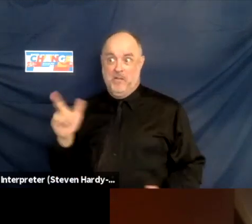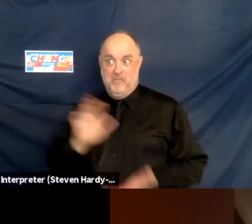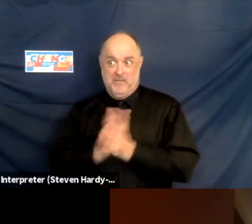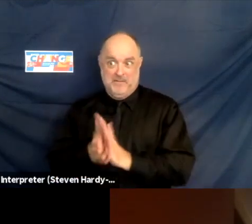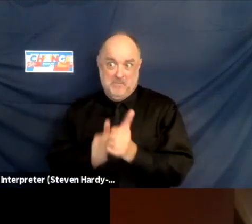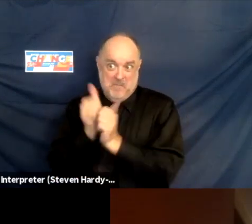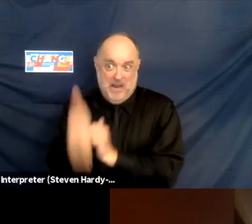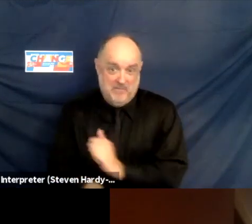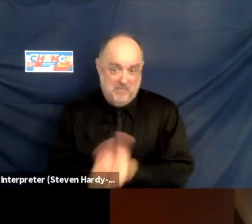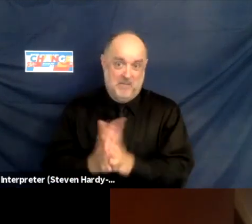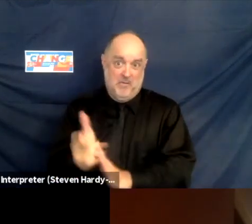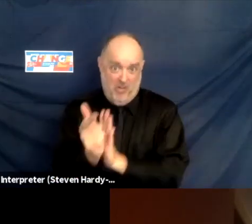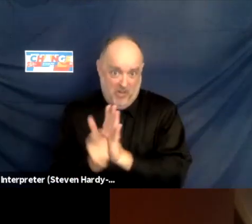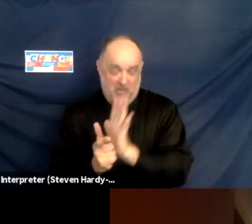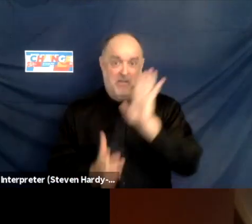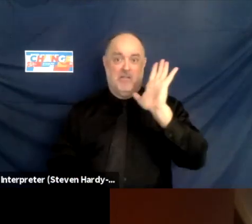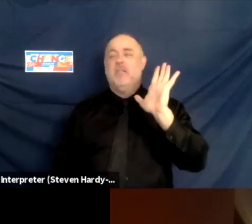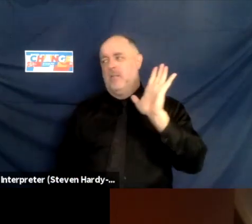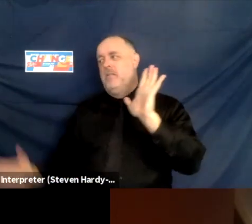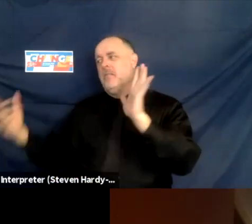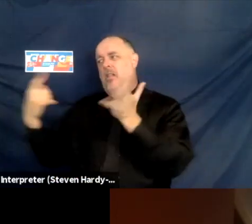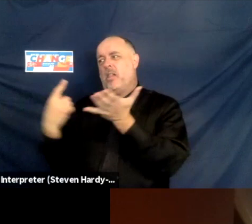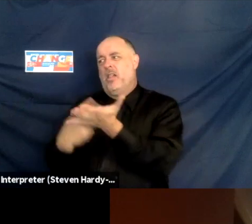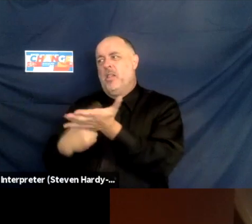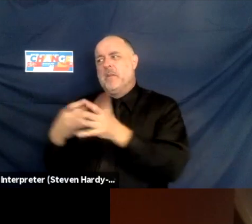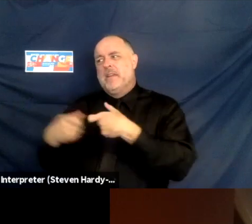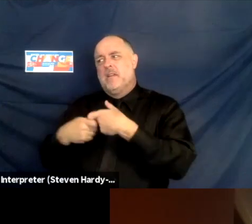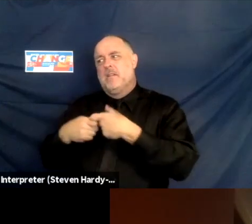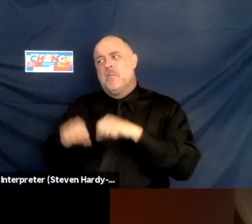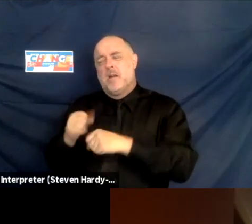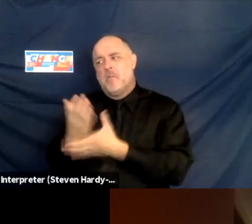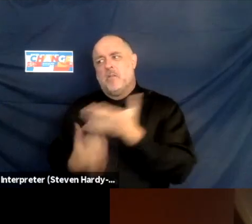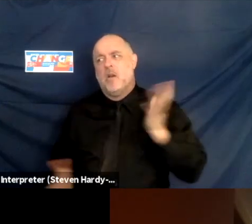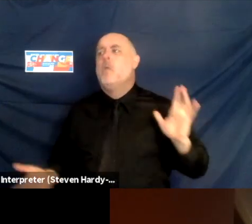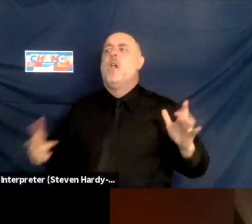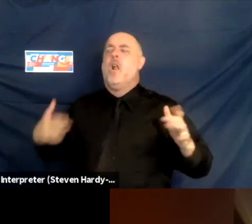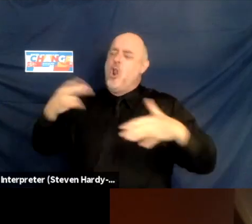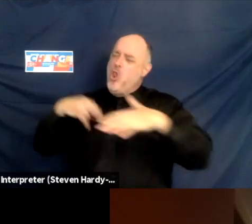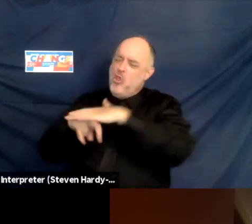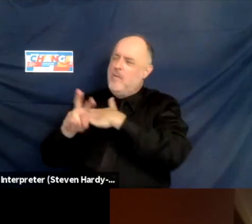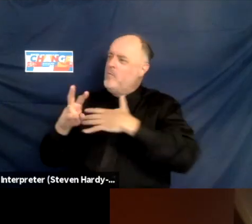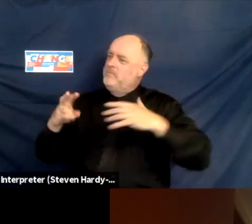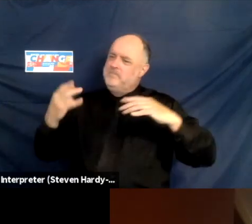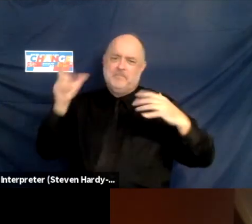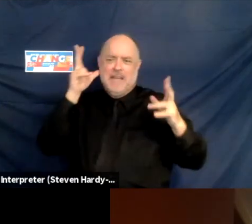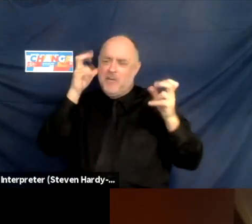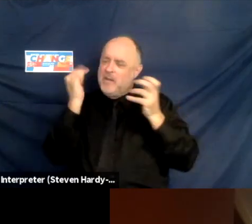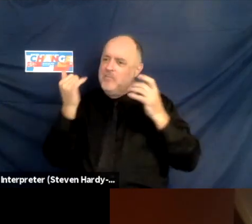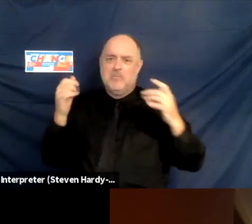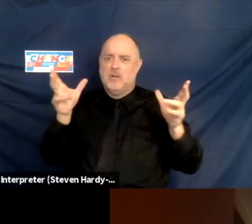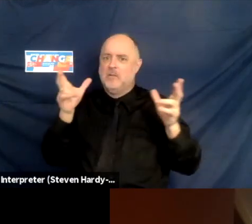the committee that's going to talk about the e-bike piece. So we're looking forward to hearing him give a few minutes tonight